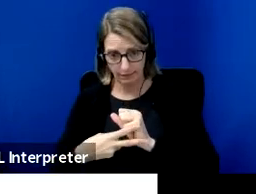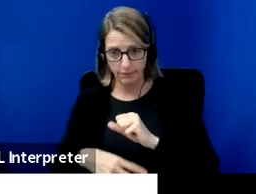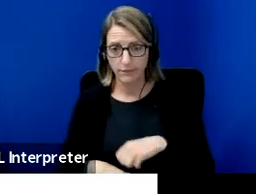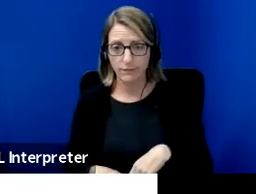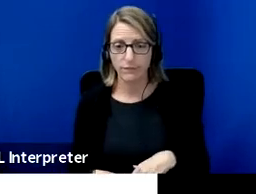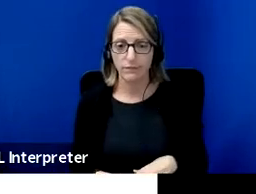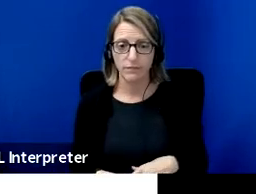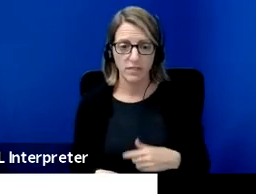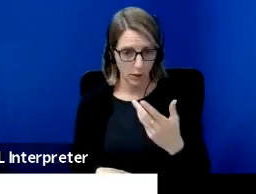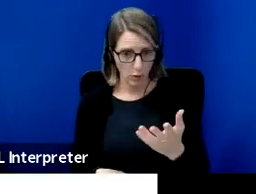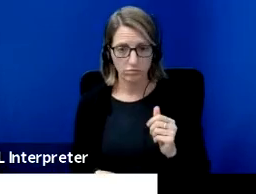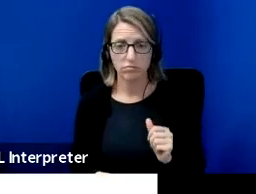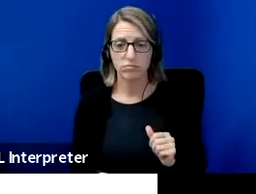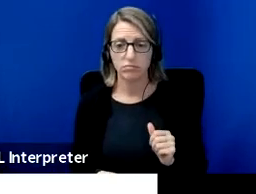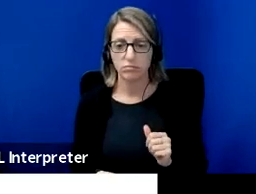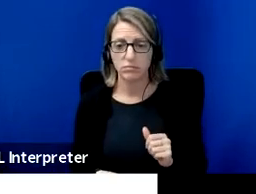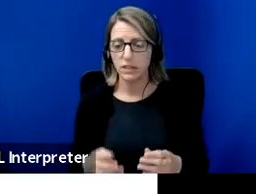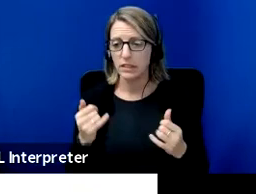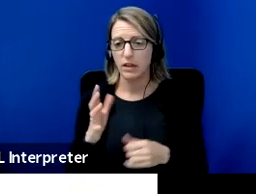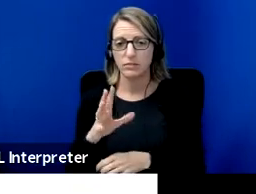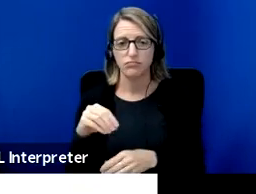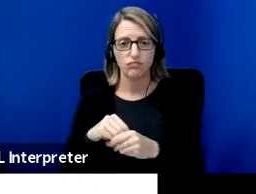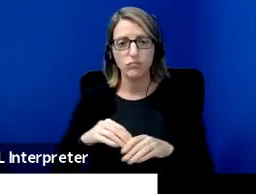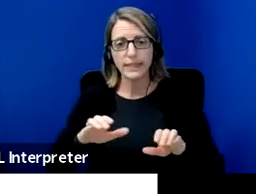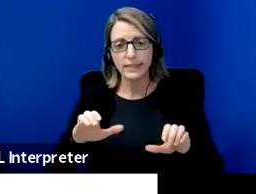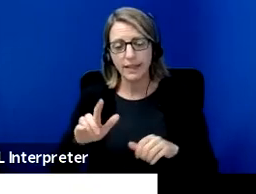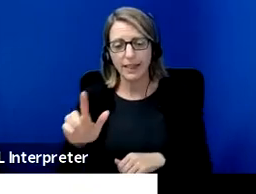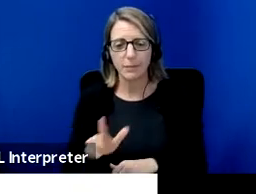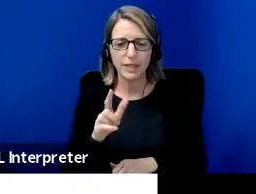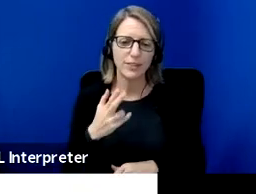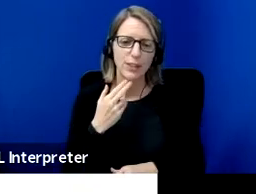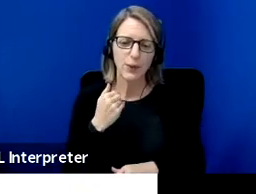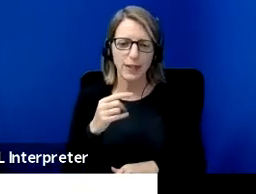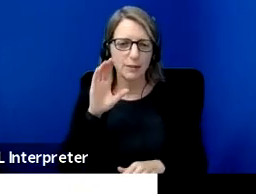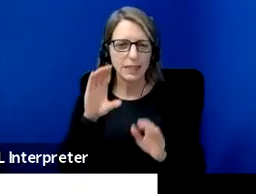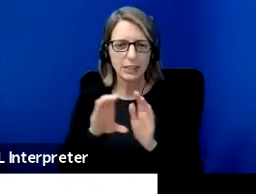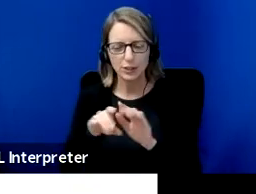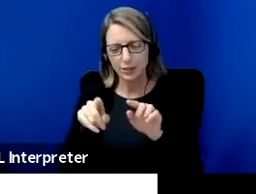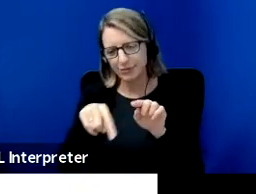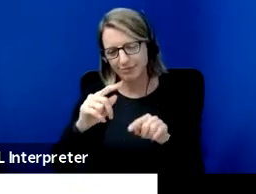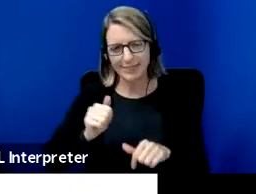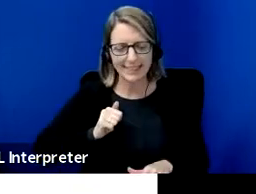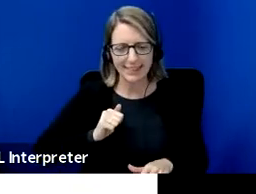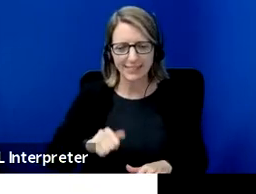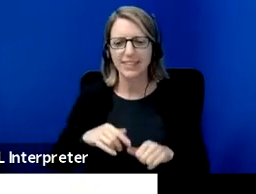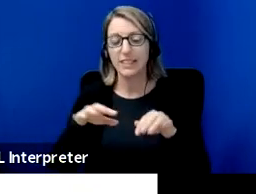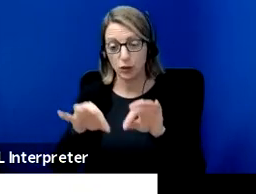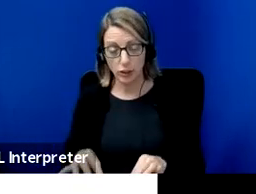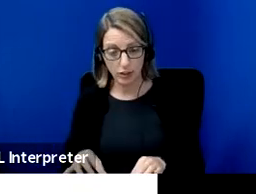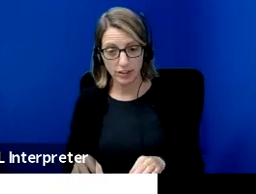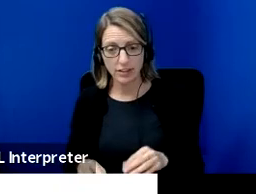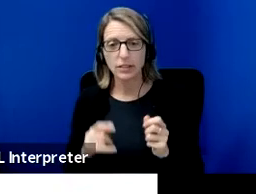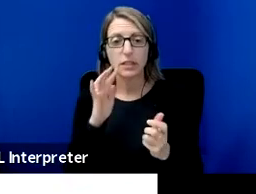There we go. It got in my activity library, gave a cute little picture, has my instructions. It says it's compatible